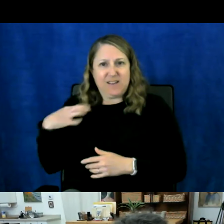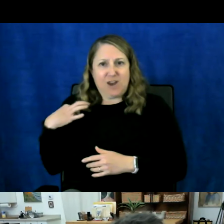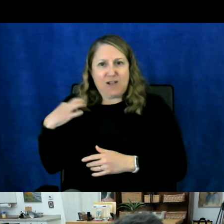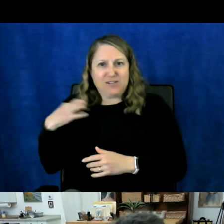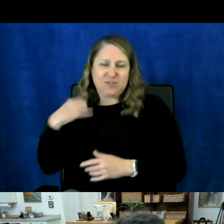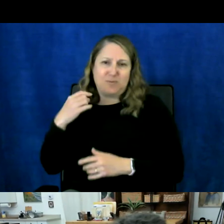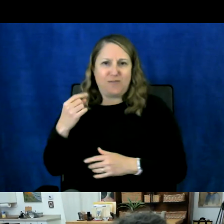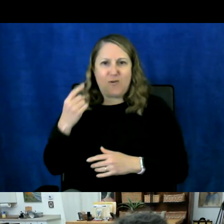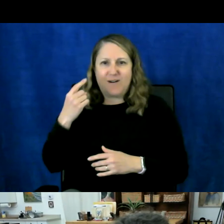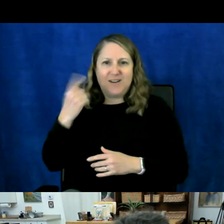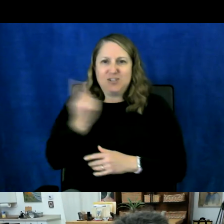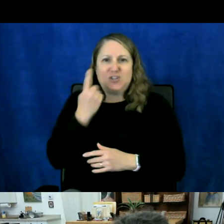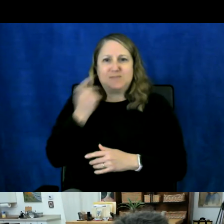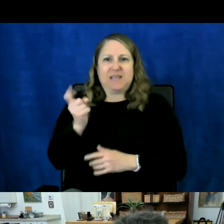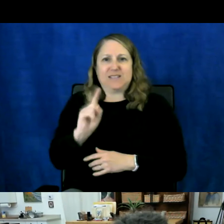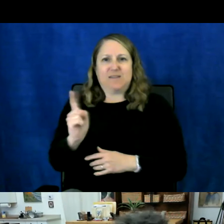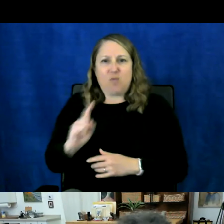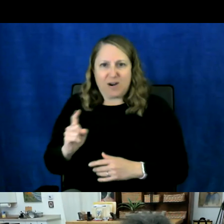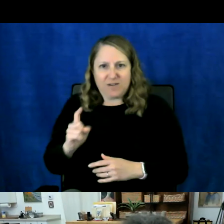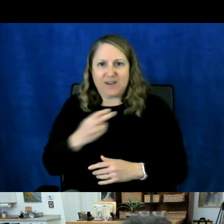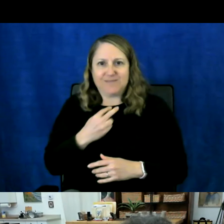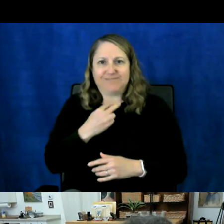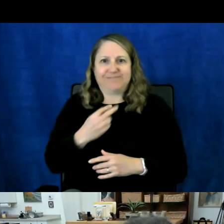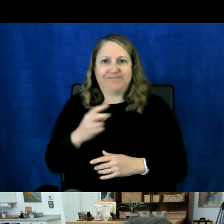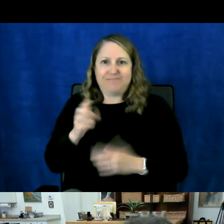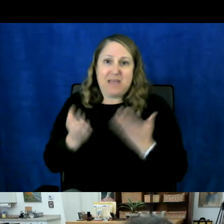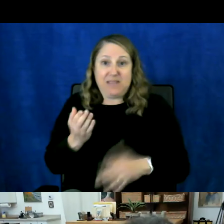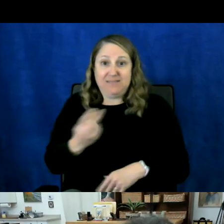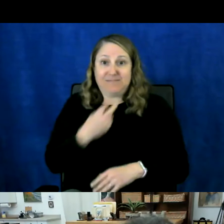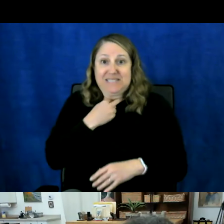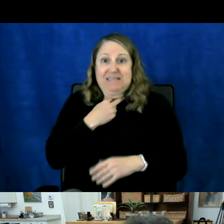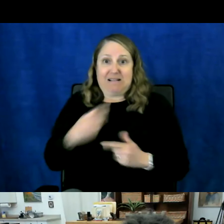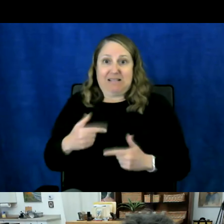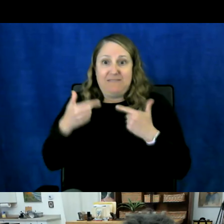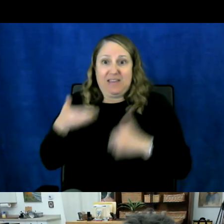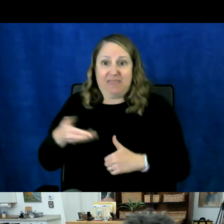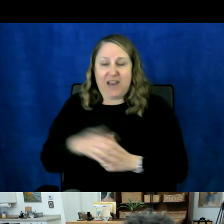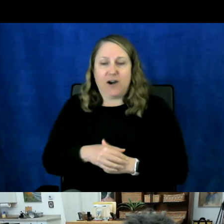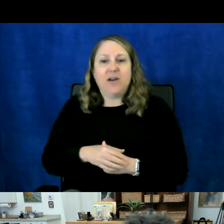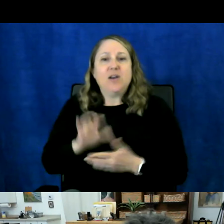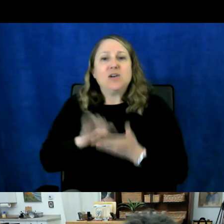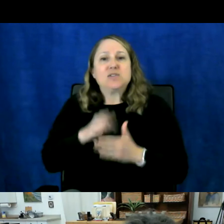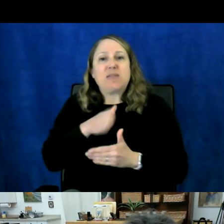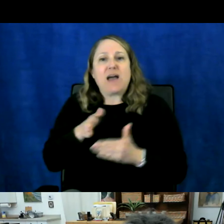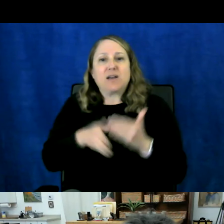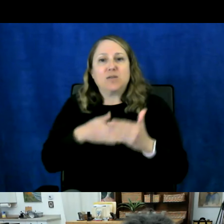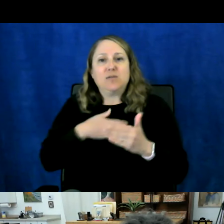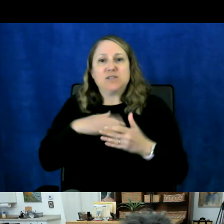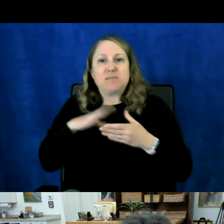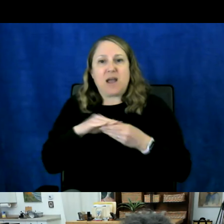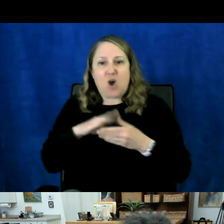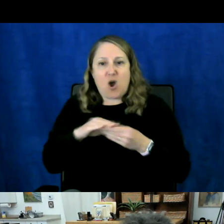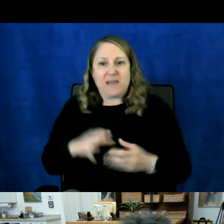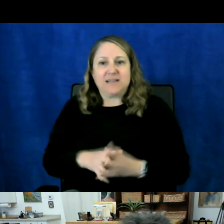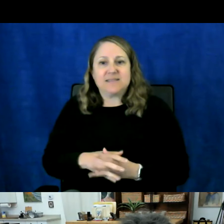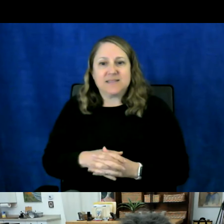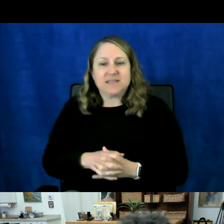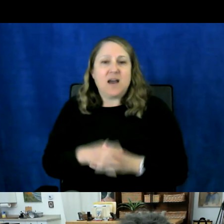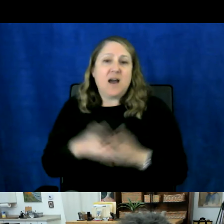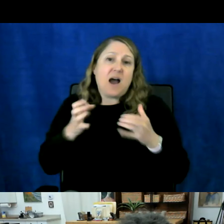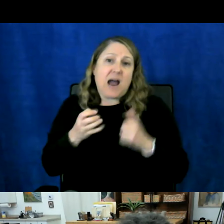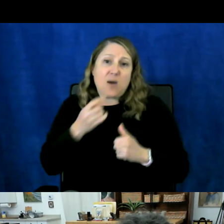they're, sometimes forced to live. So that concludes my comments. I want to just say